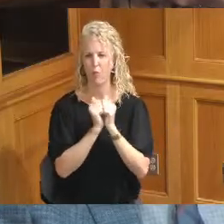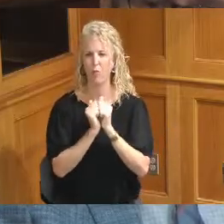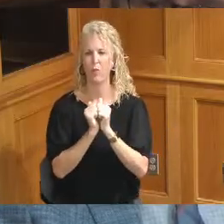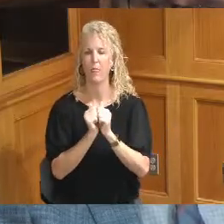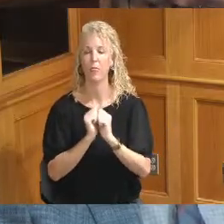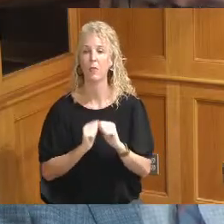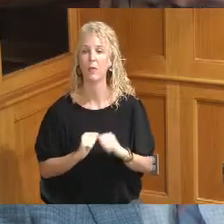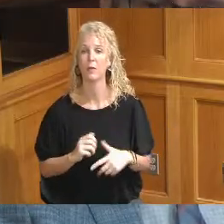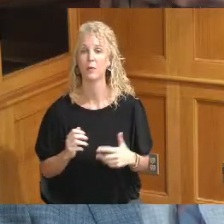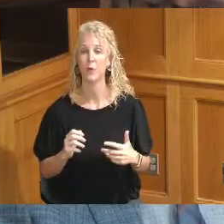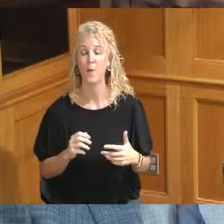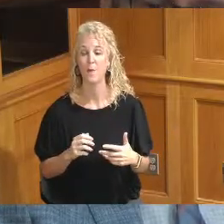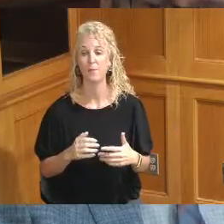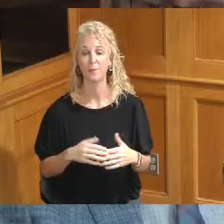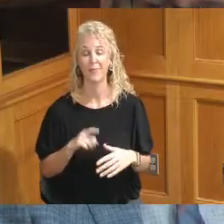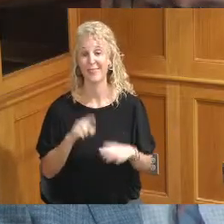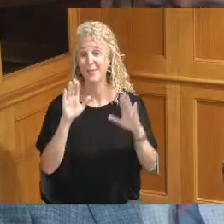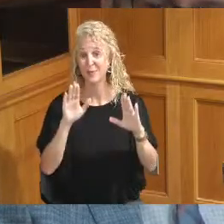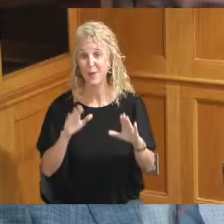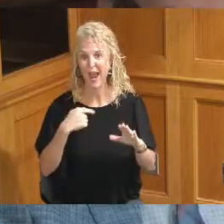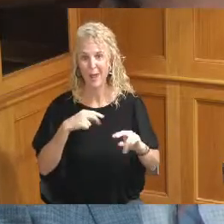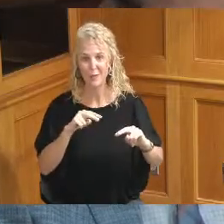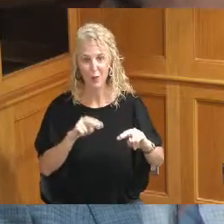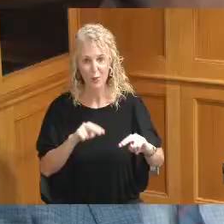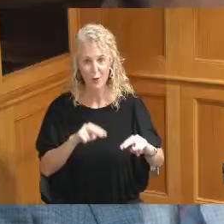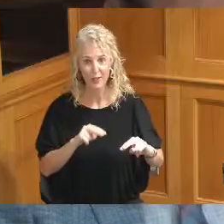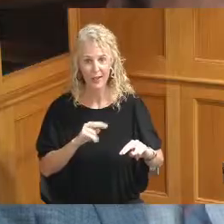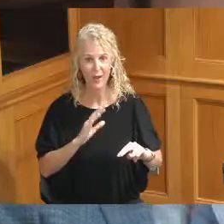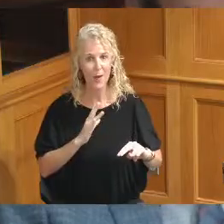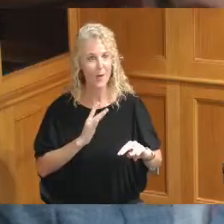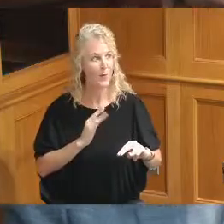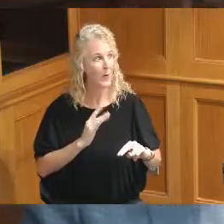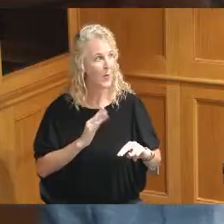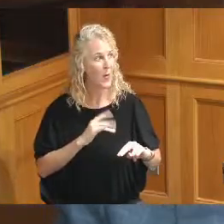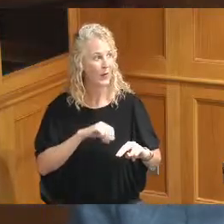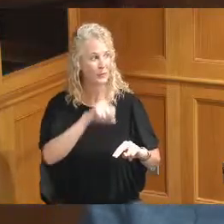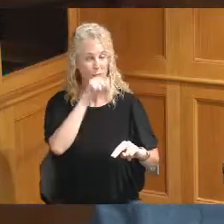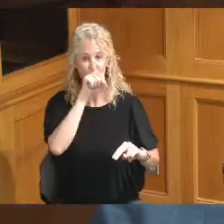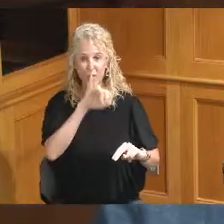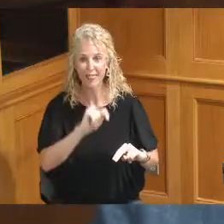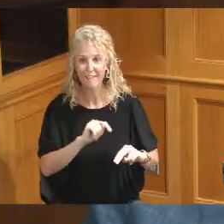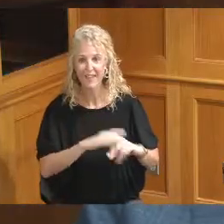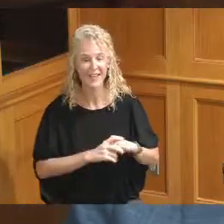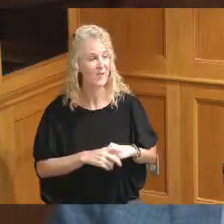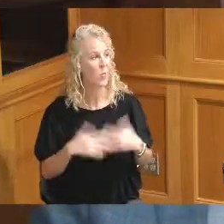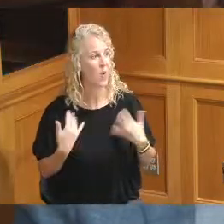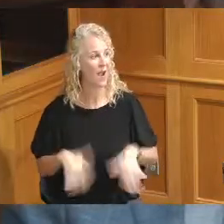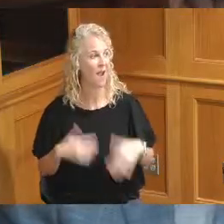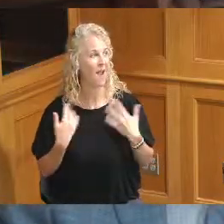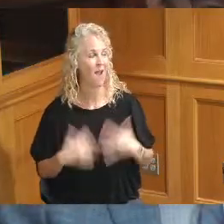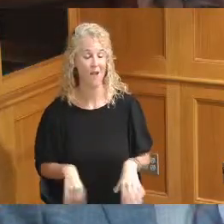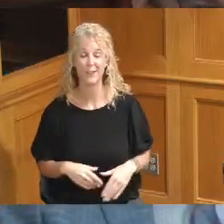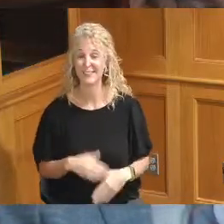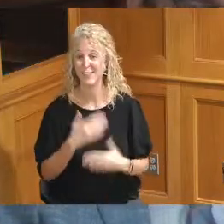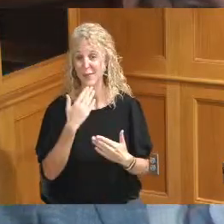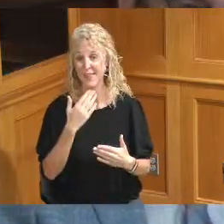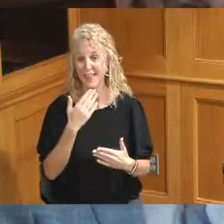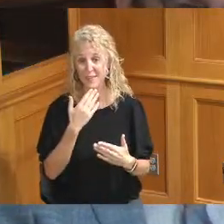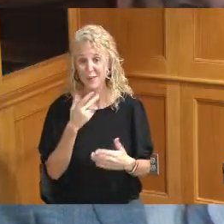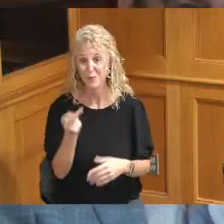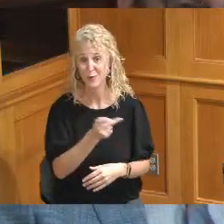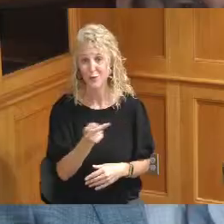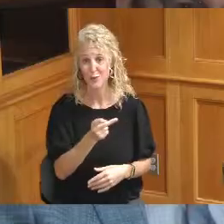want to say this is great. I was looking at this. It's really cool. Thank you. This is great. So thank you. Thank you, Alice, and